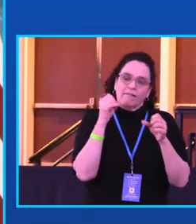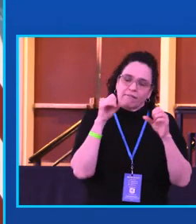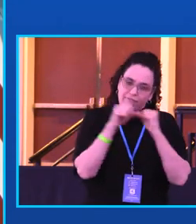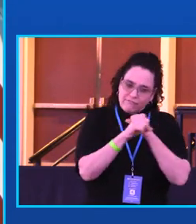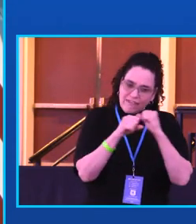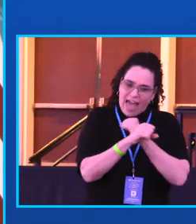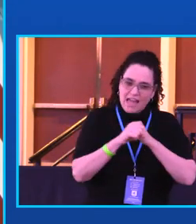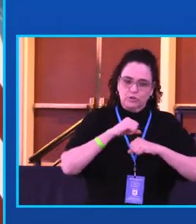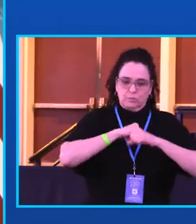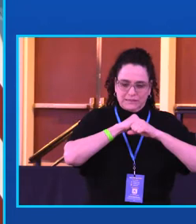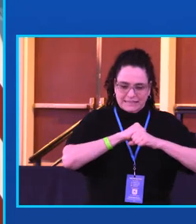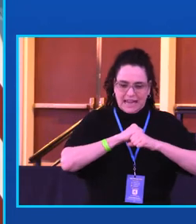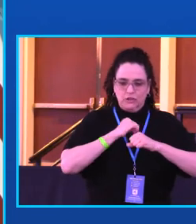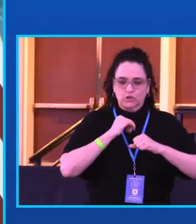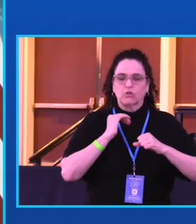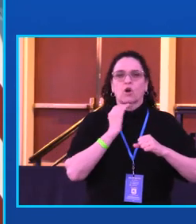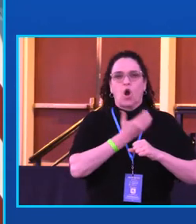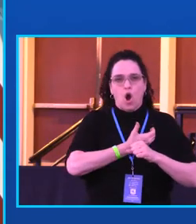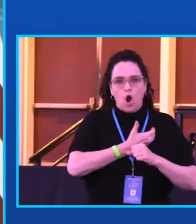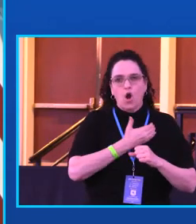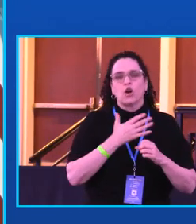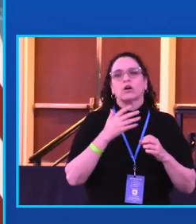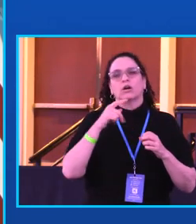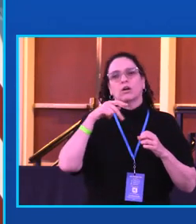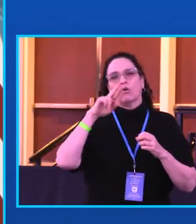reproductive rights.